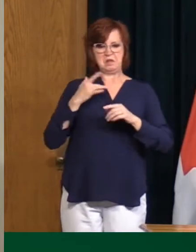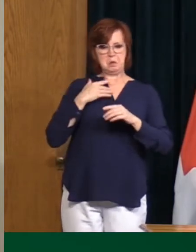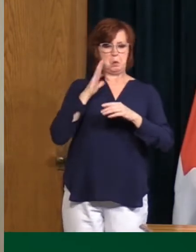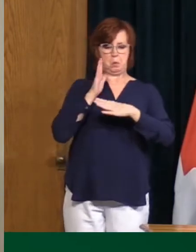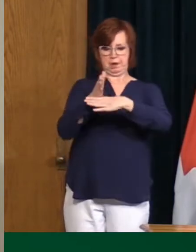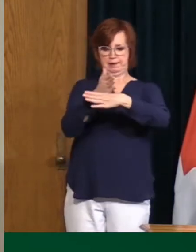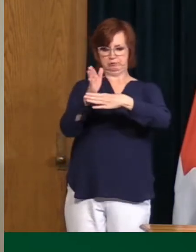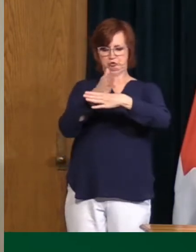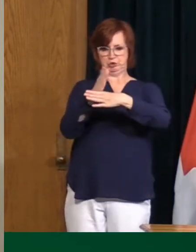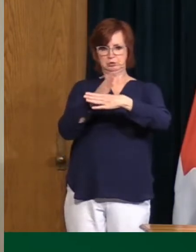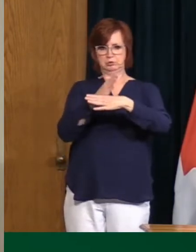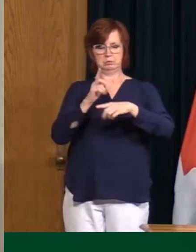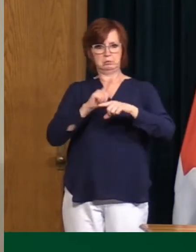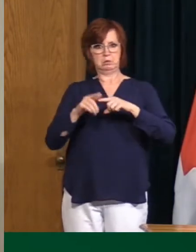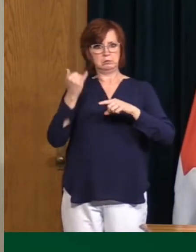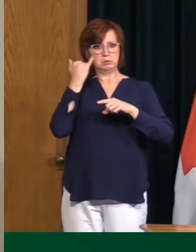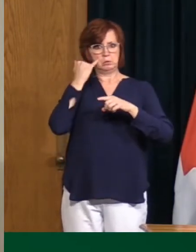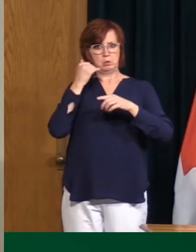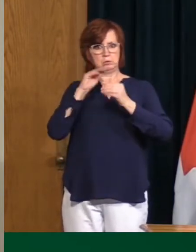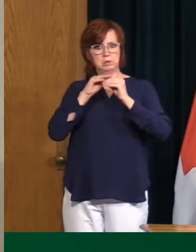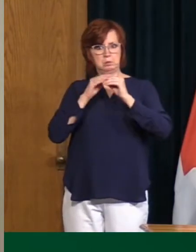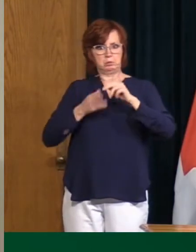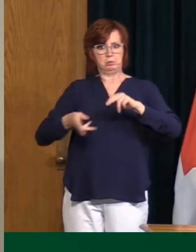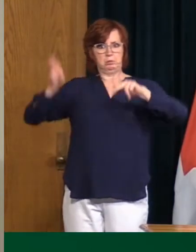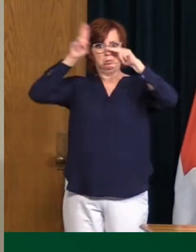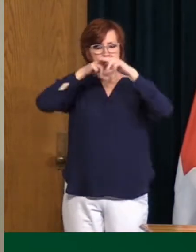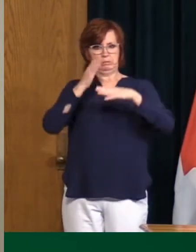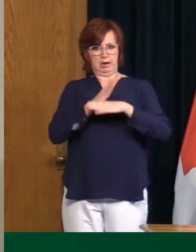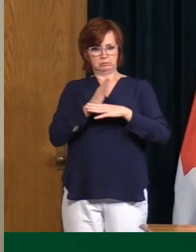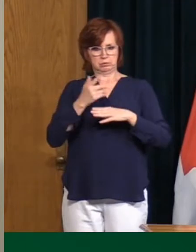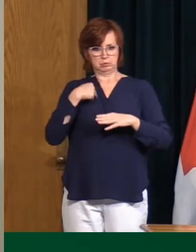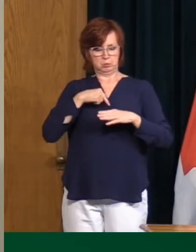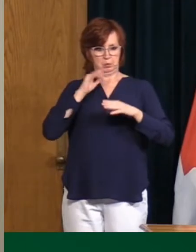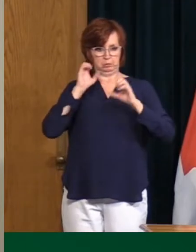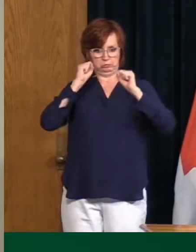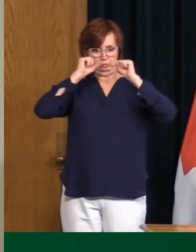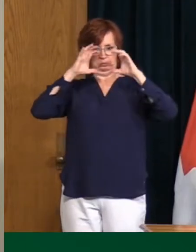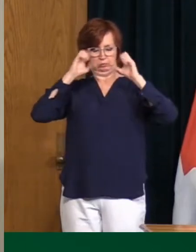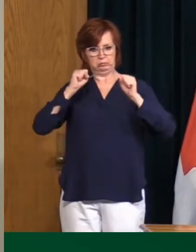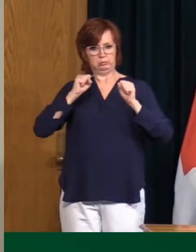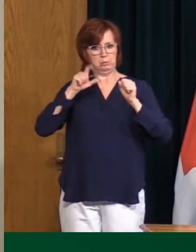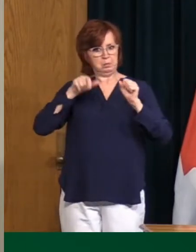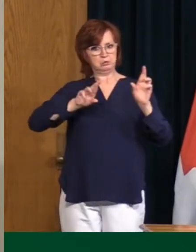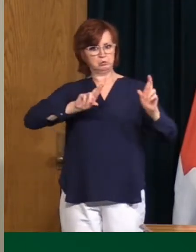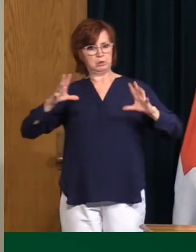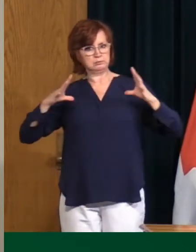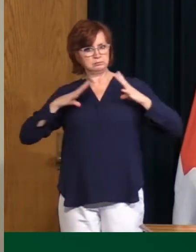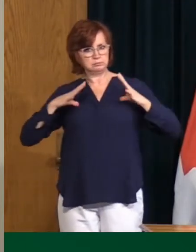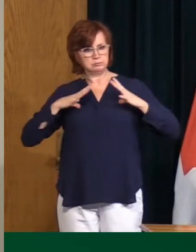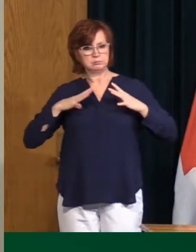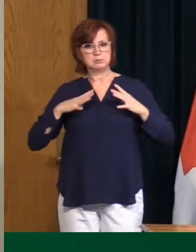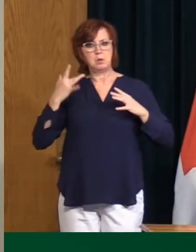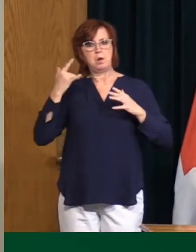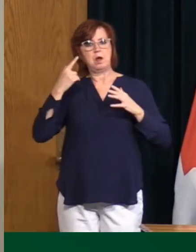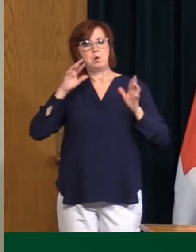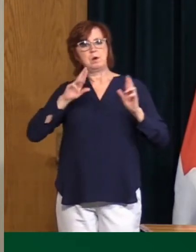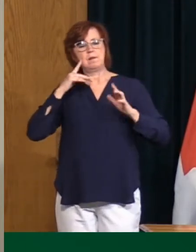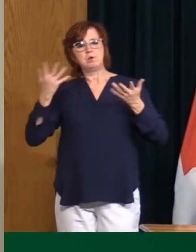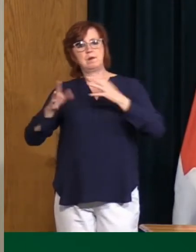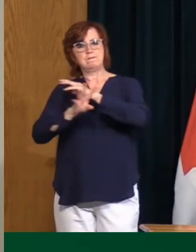then we may have to refine our testing criteria again, depending what we are seeing once cough and cold season